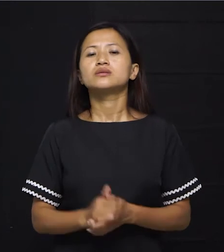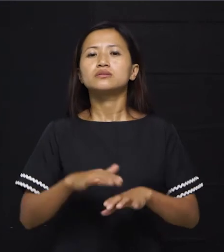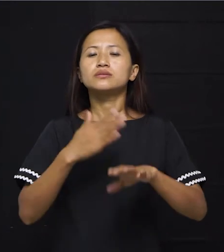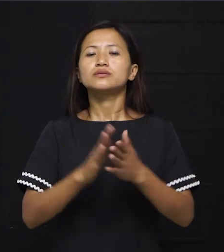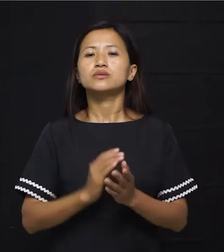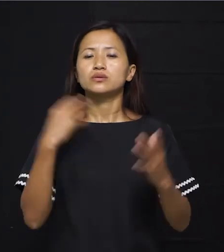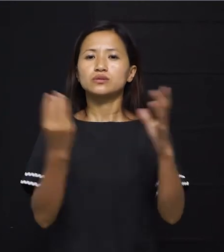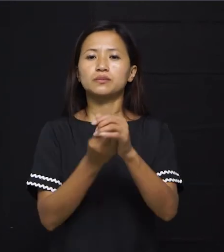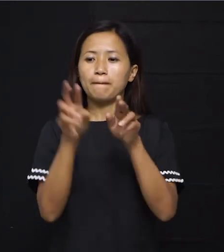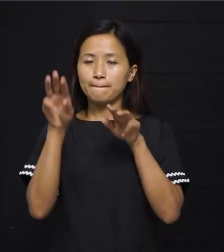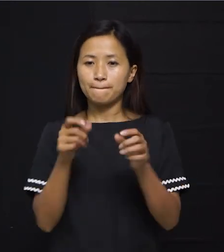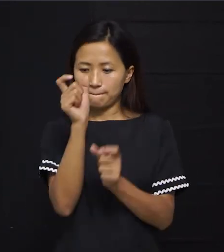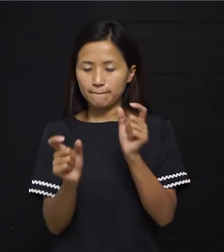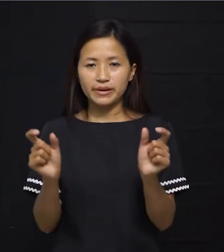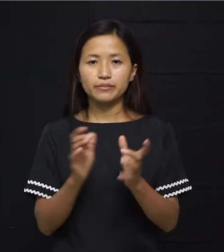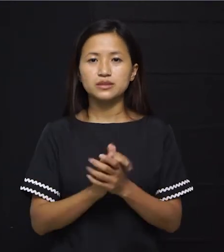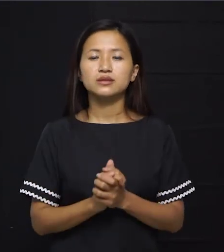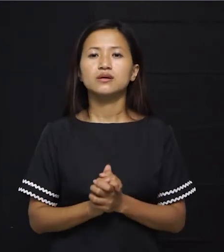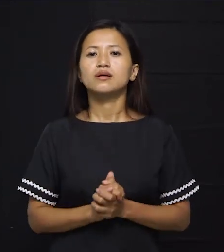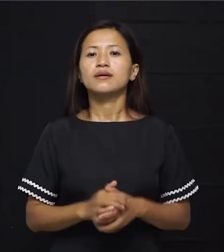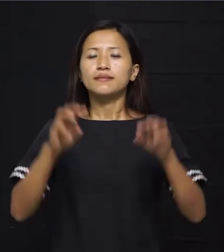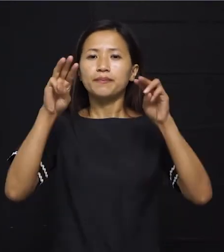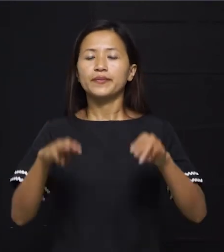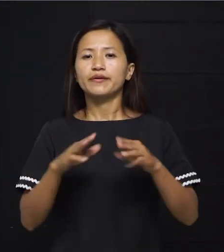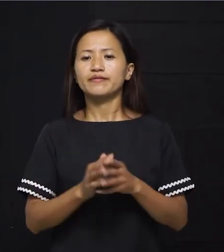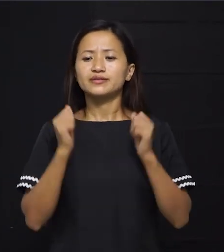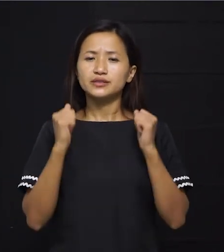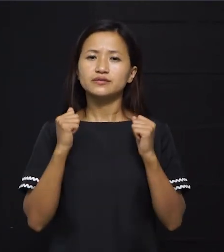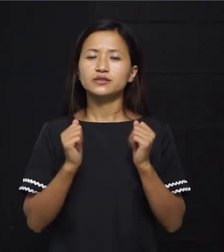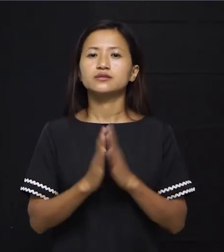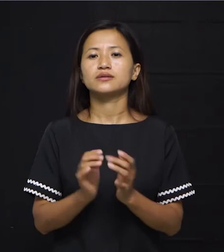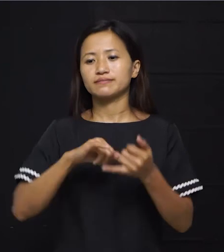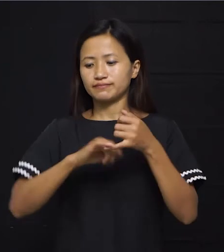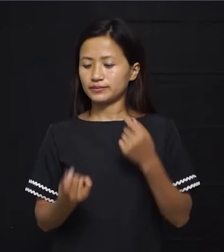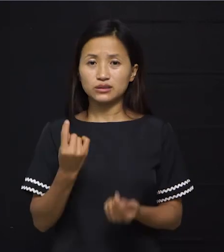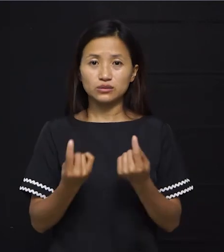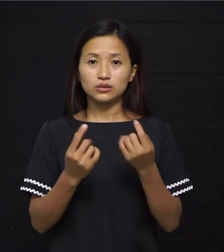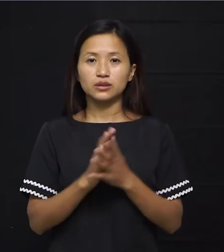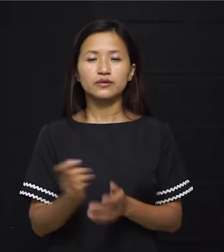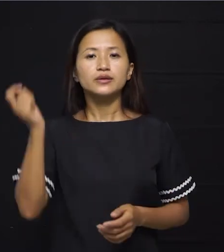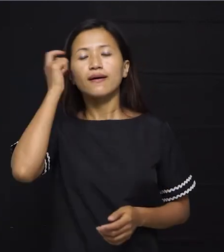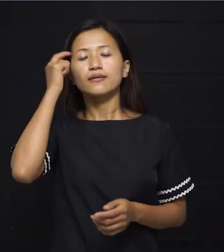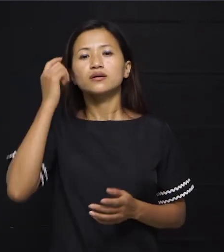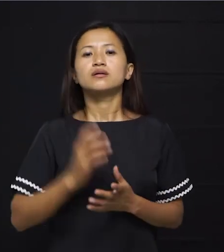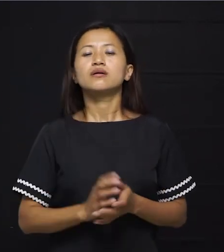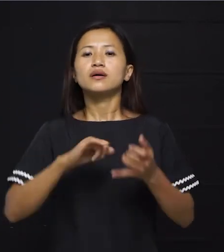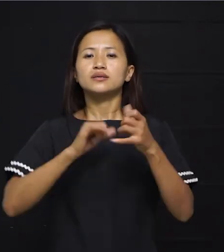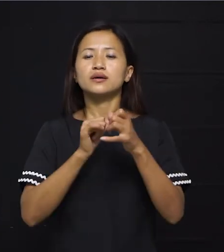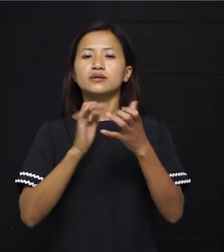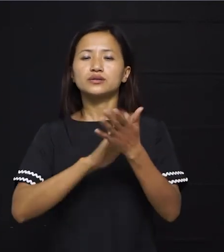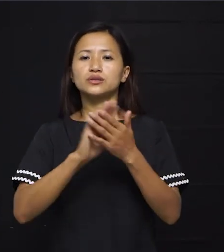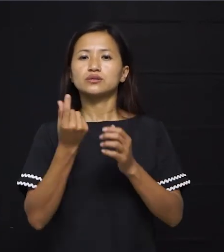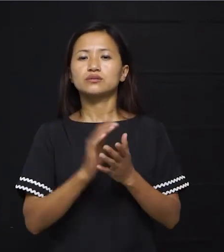okay, after having a lot of discussions, they might be in a very difficult situation. And if we think Sahu also